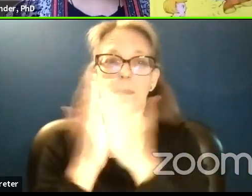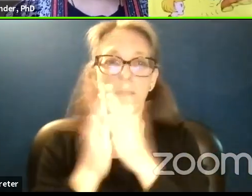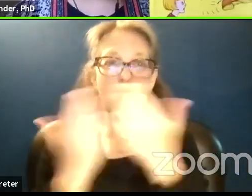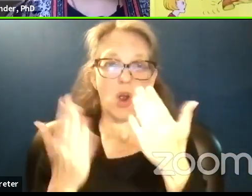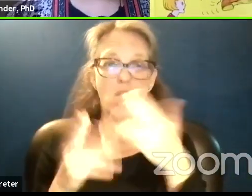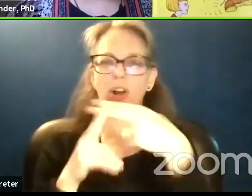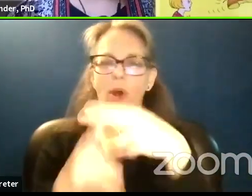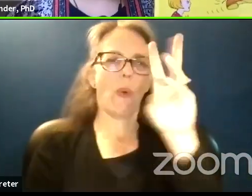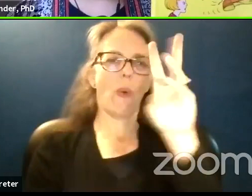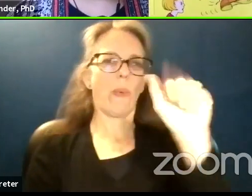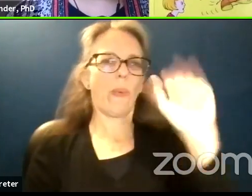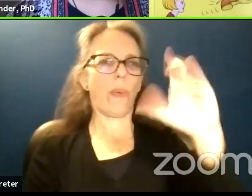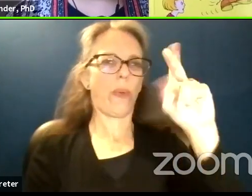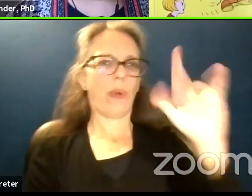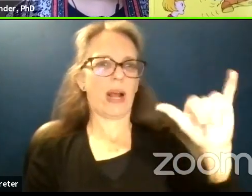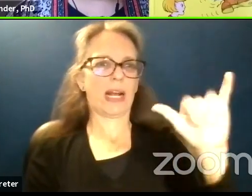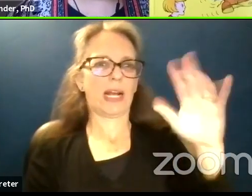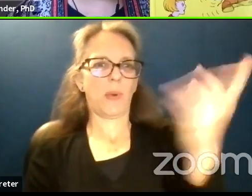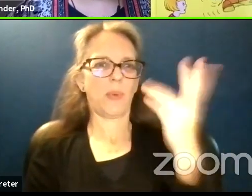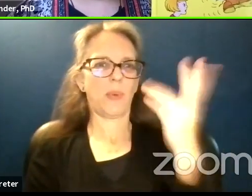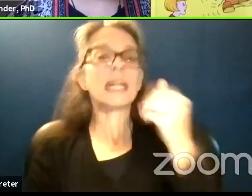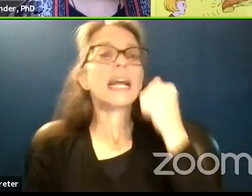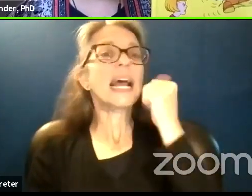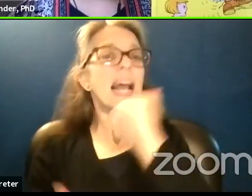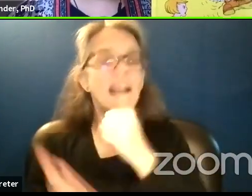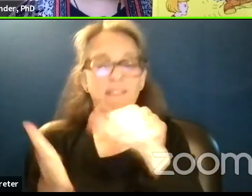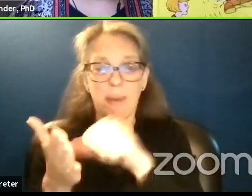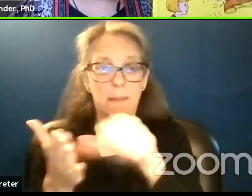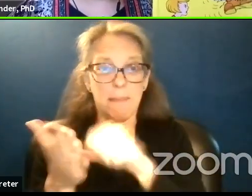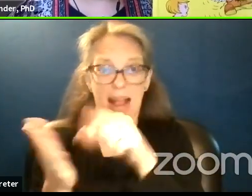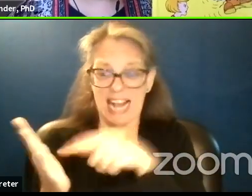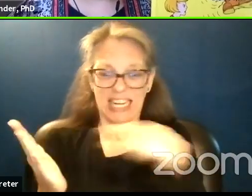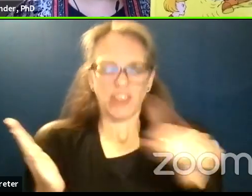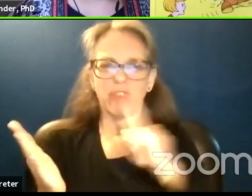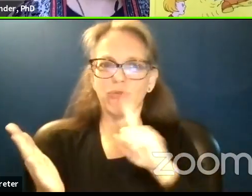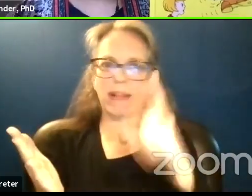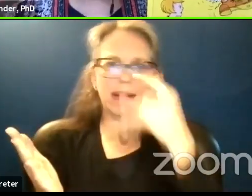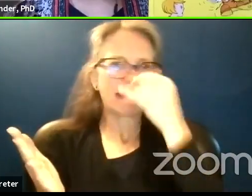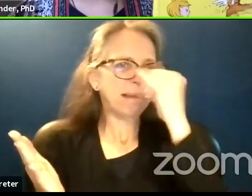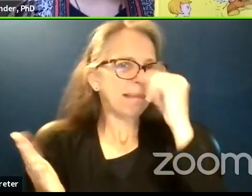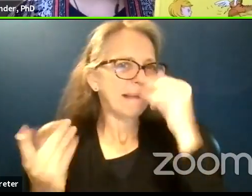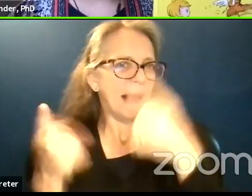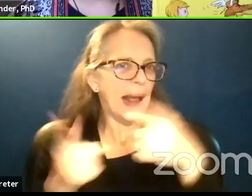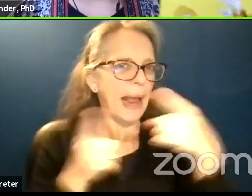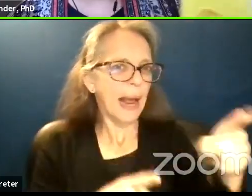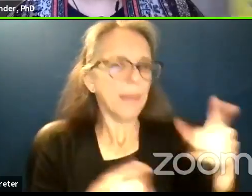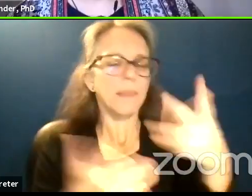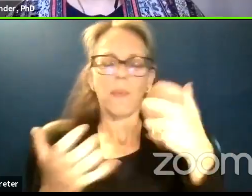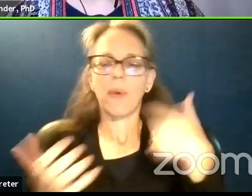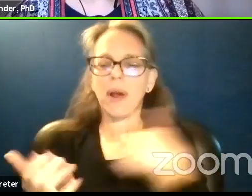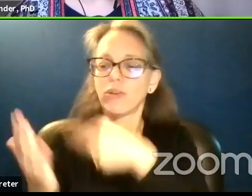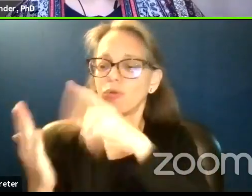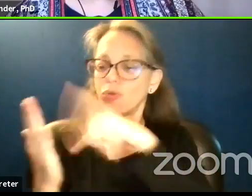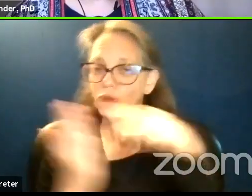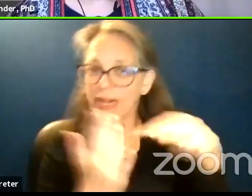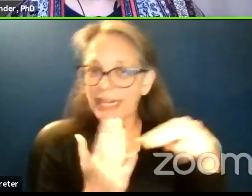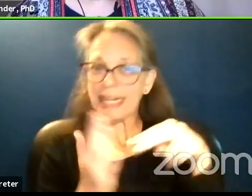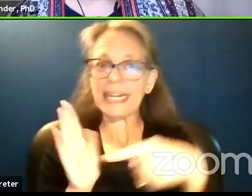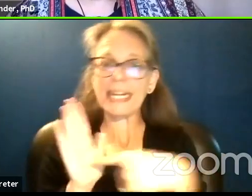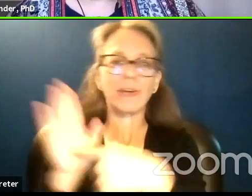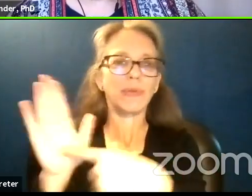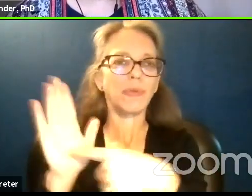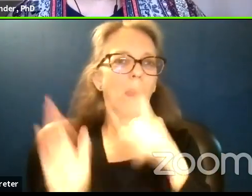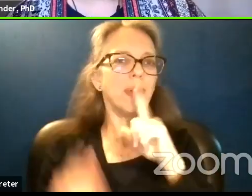every page, just wacky things happen. And he loves us to read it and to point out all the wacky things. So that's the